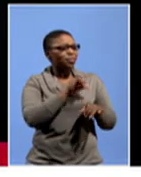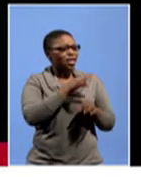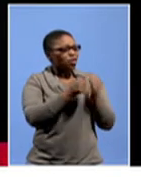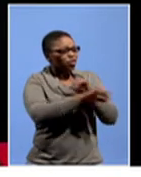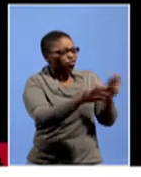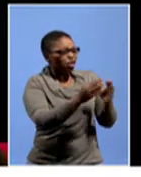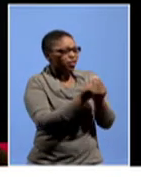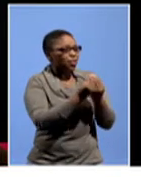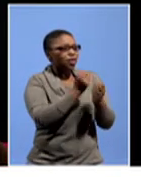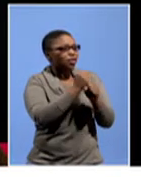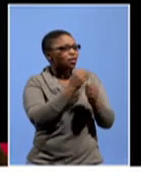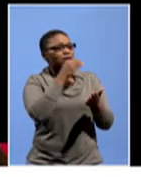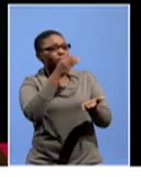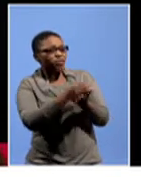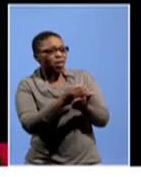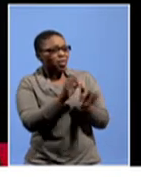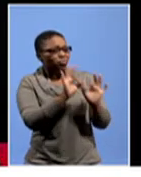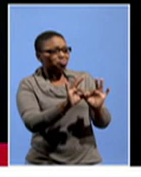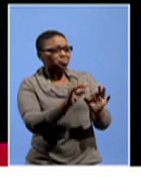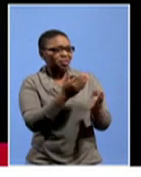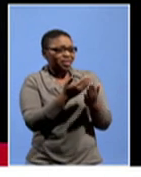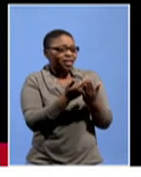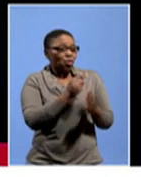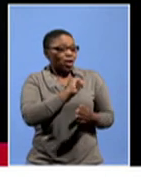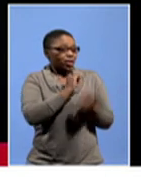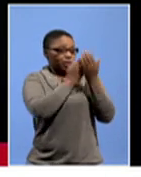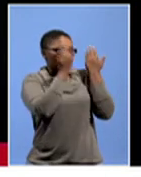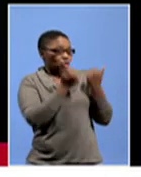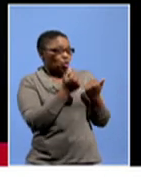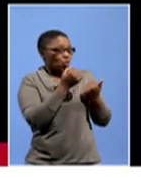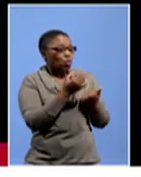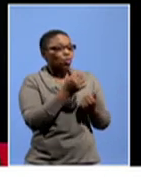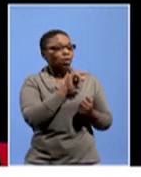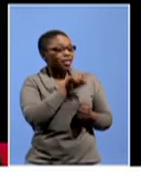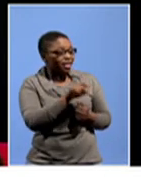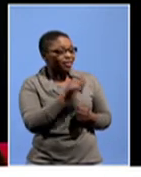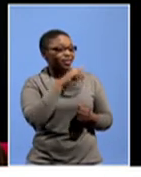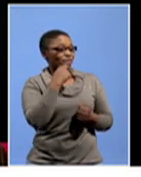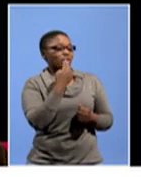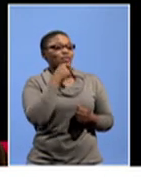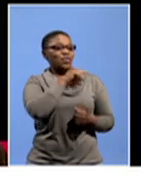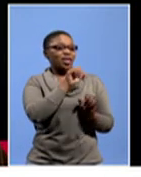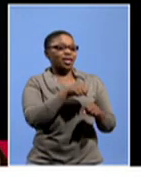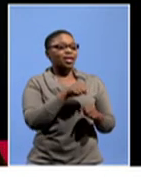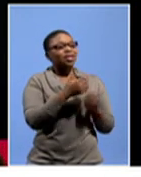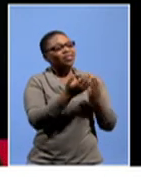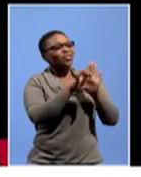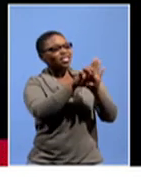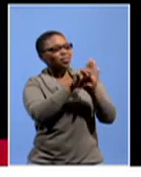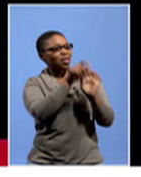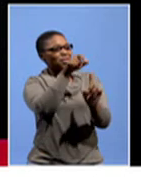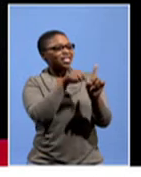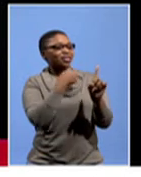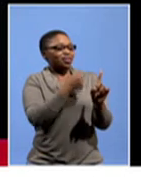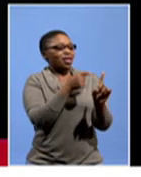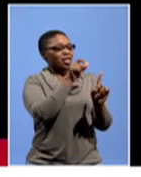unintentional sharing of false information without an intent to cause harm or undermine, as opposed to someone who, for example, goes and says